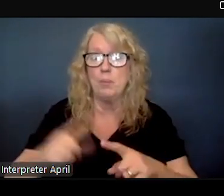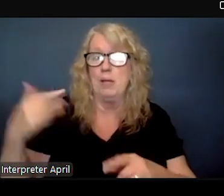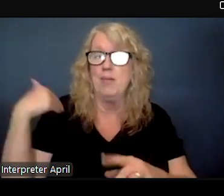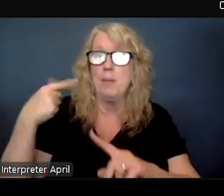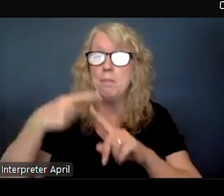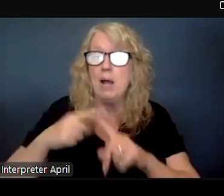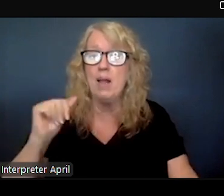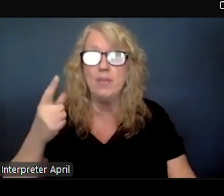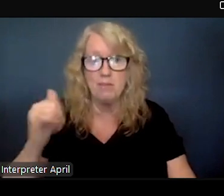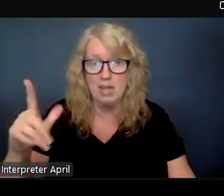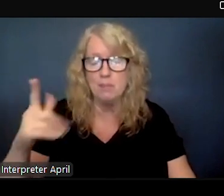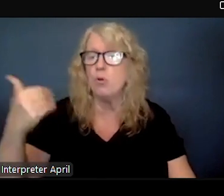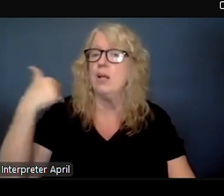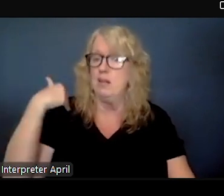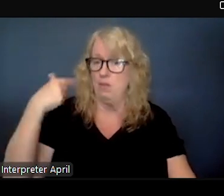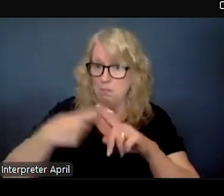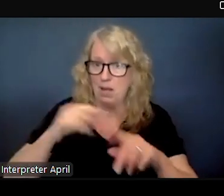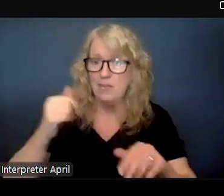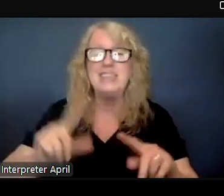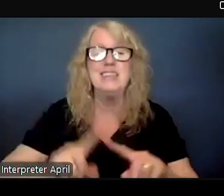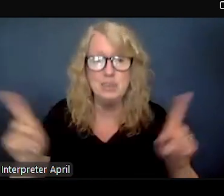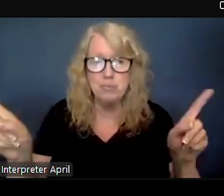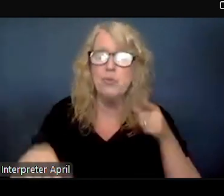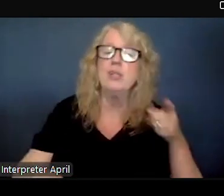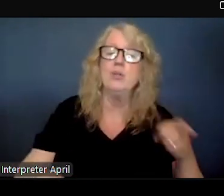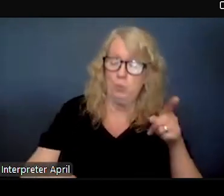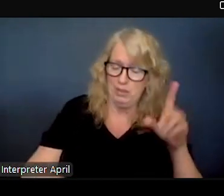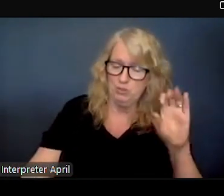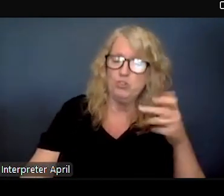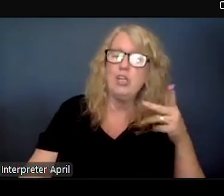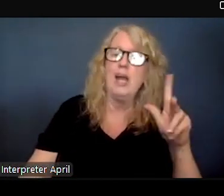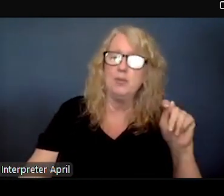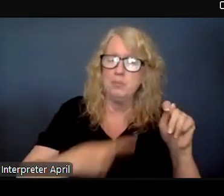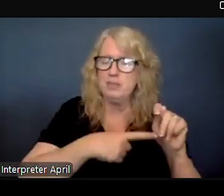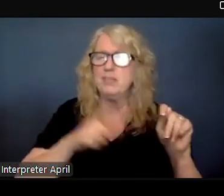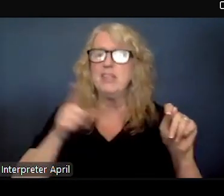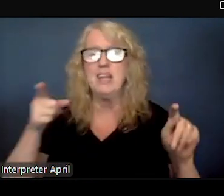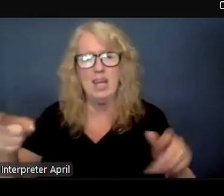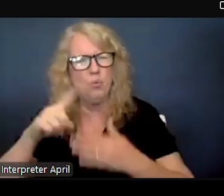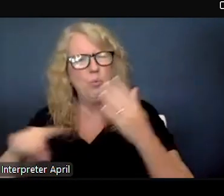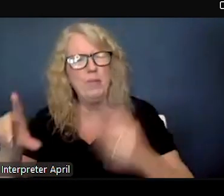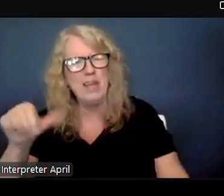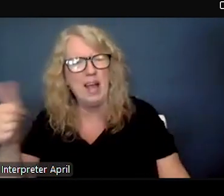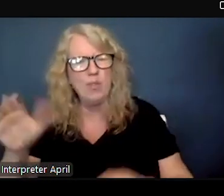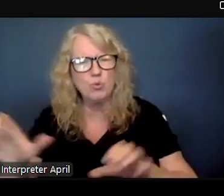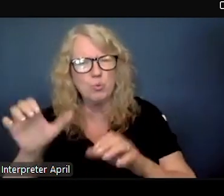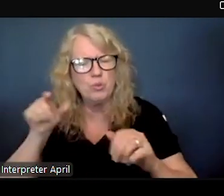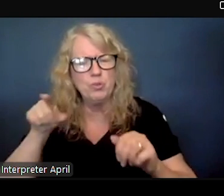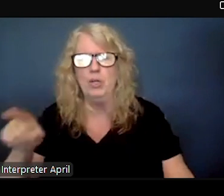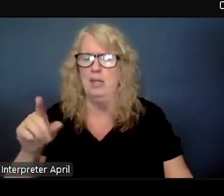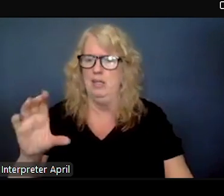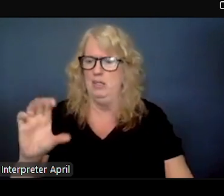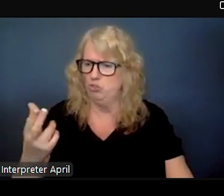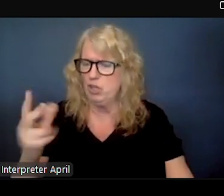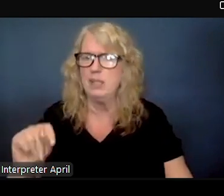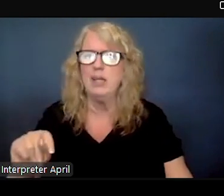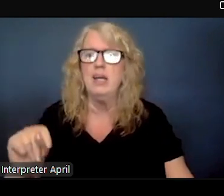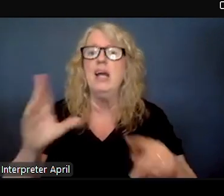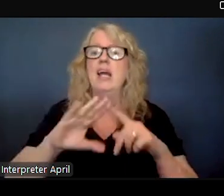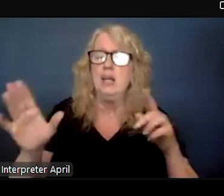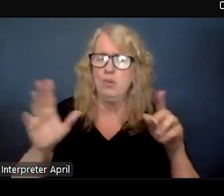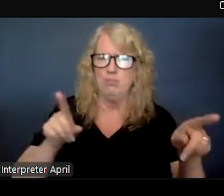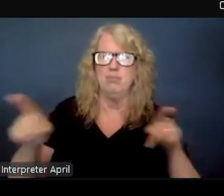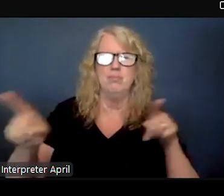even since April, there were some differences between what ChatGPT and Claude were doing versus the others. For example, ChatGPT and